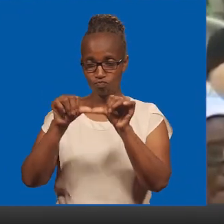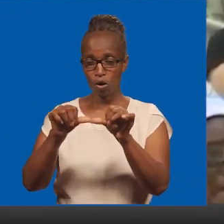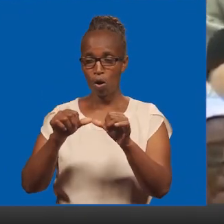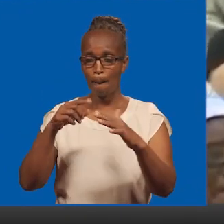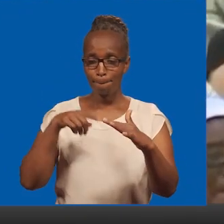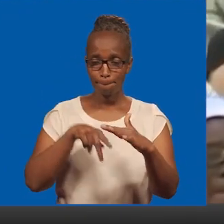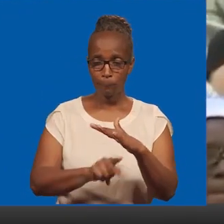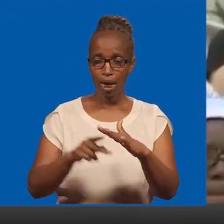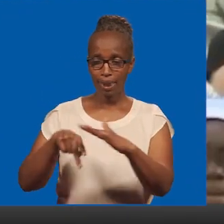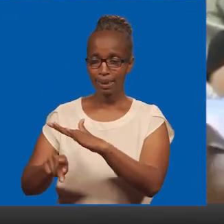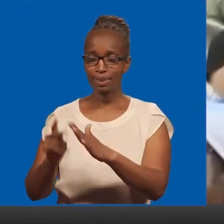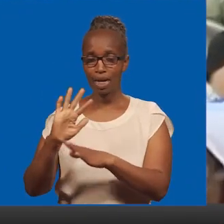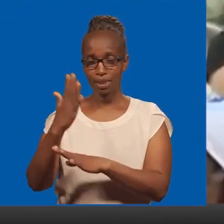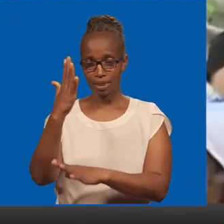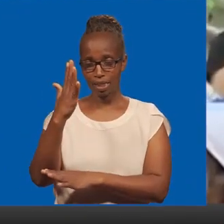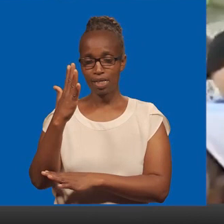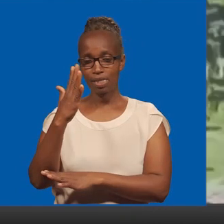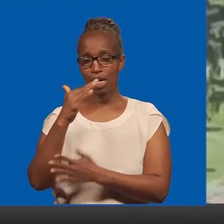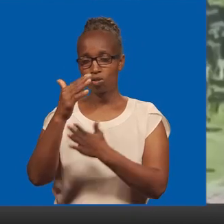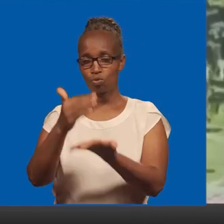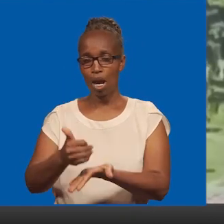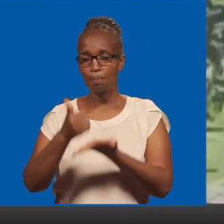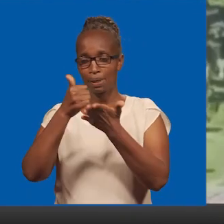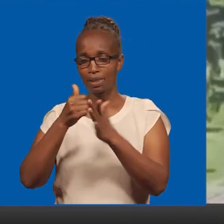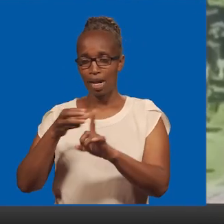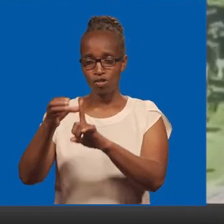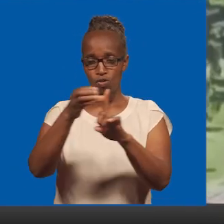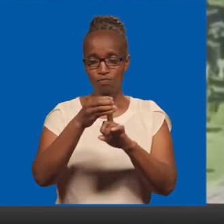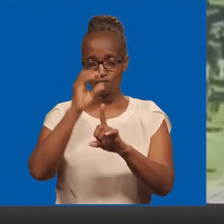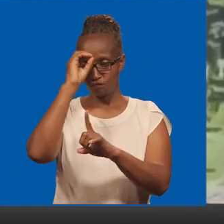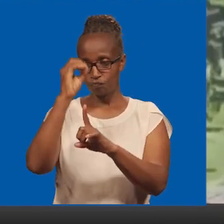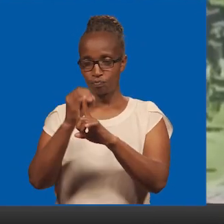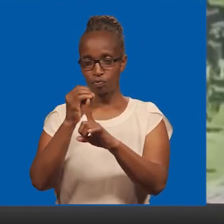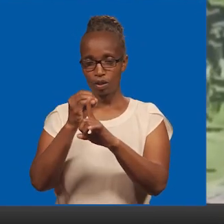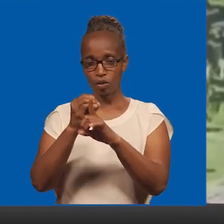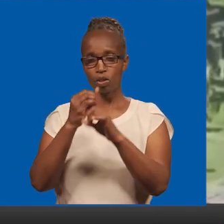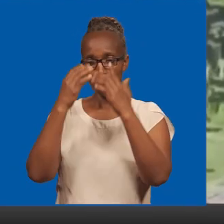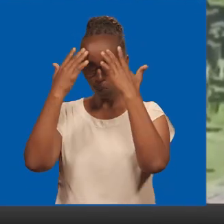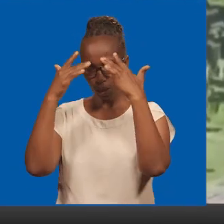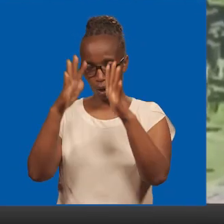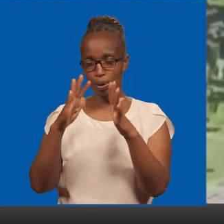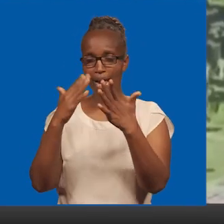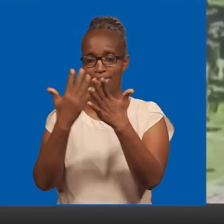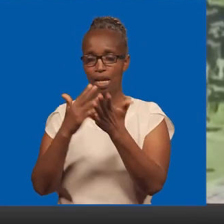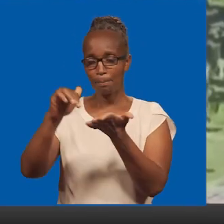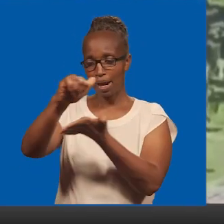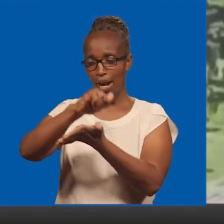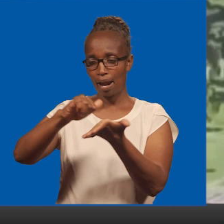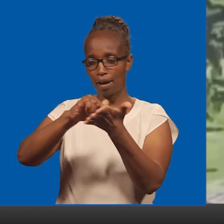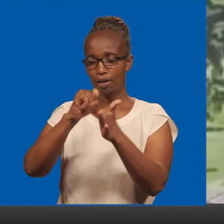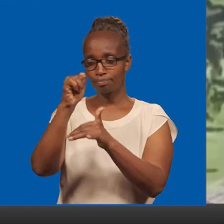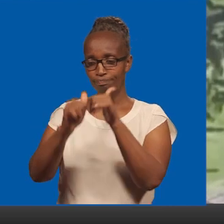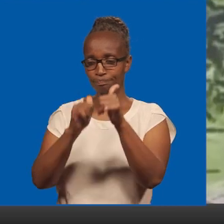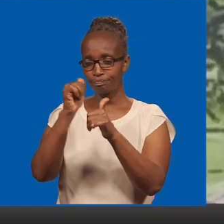miti ili kusaidia serikali kuafikia lengo lake. We know that a lot of the conflict in some of the areas that